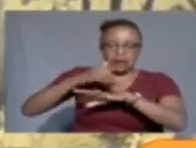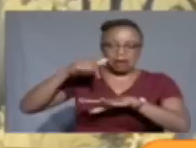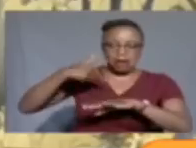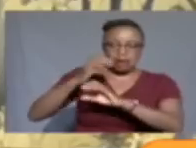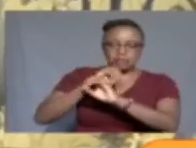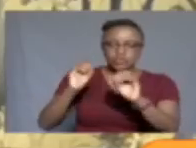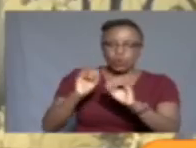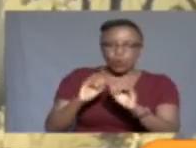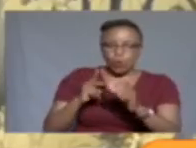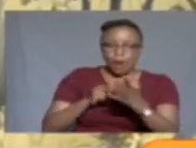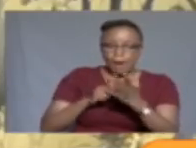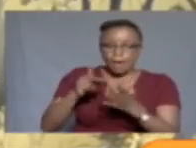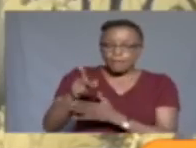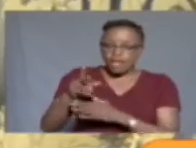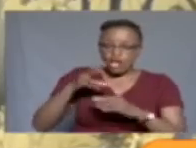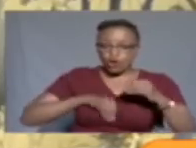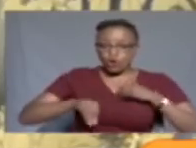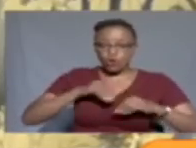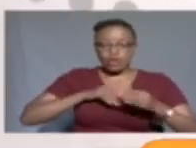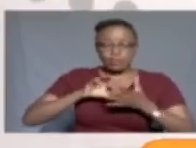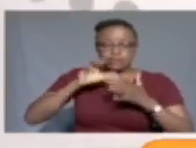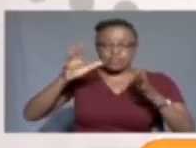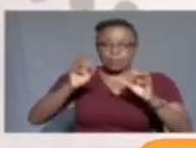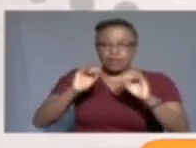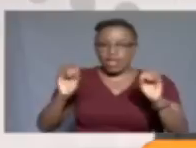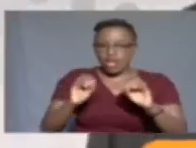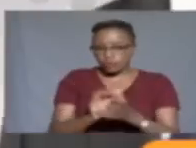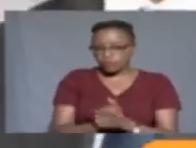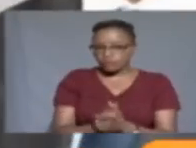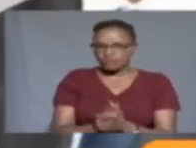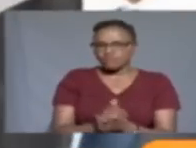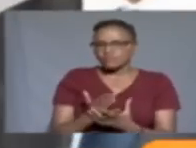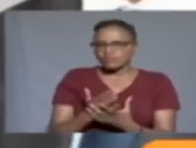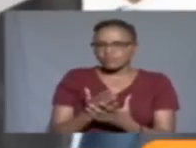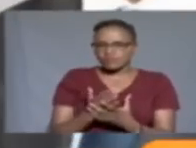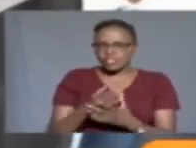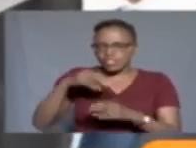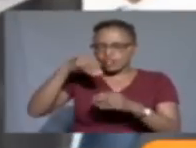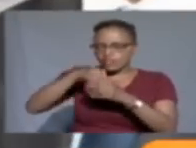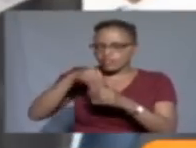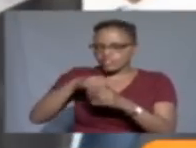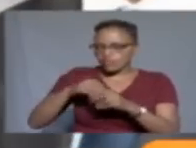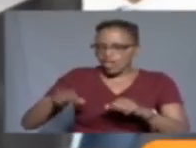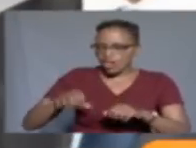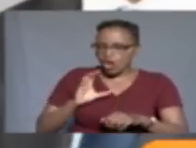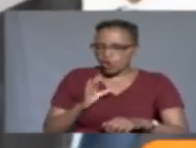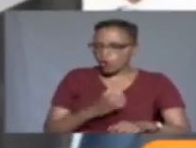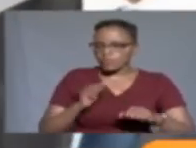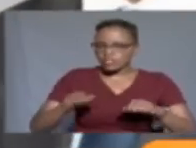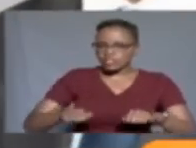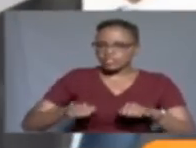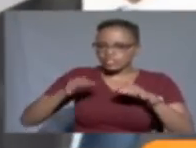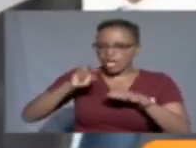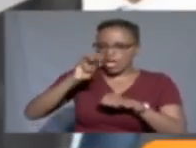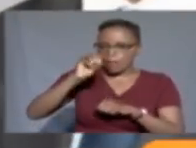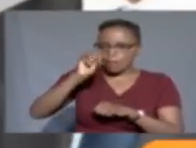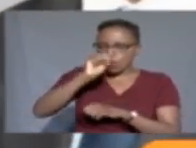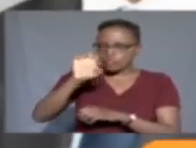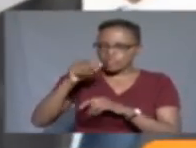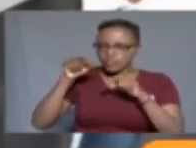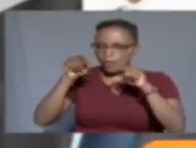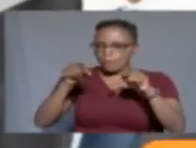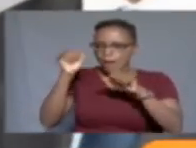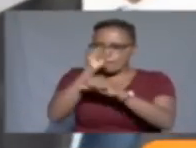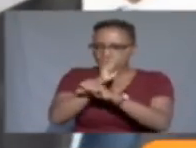never pay corrupt suppliers. Senate's Public Accounts and Investment Committee Chair Moses Kajuang has blamed the president